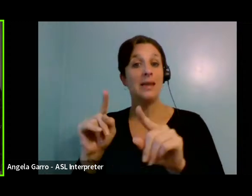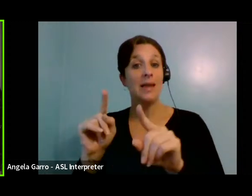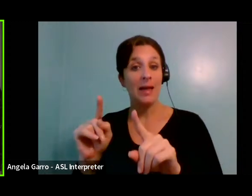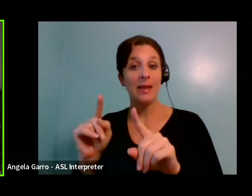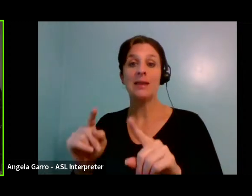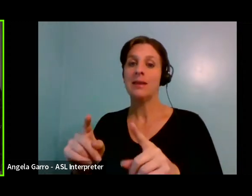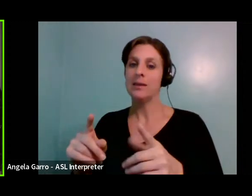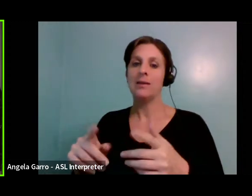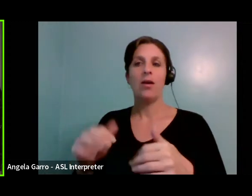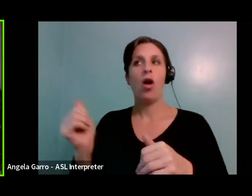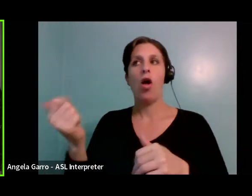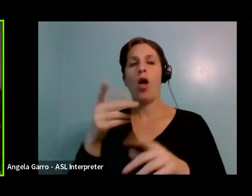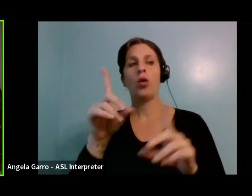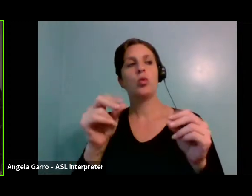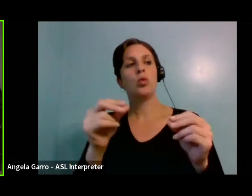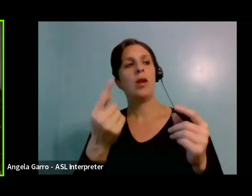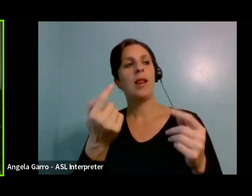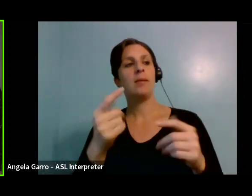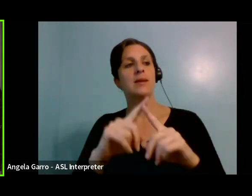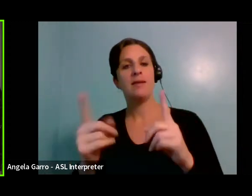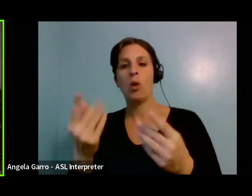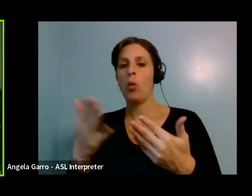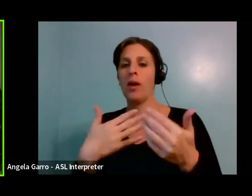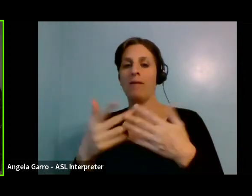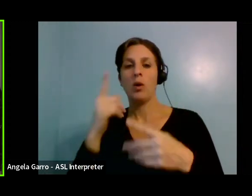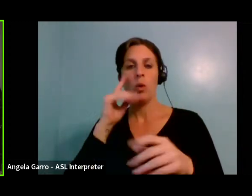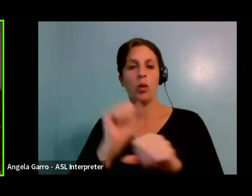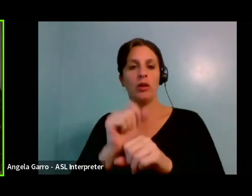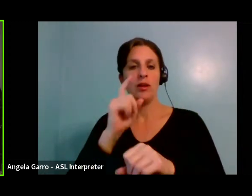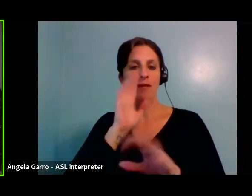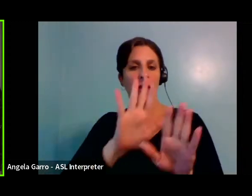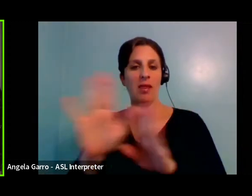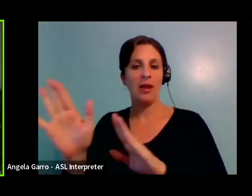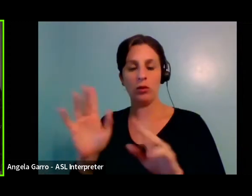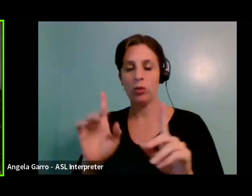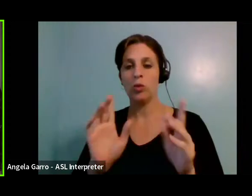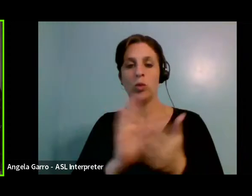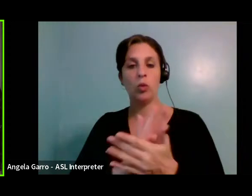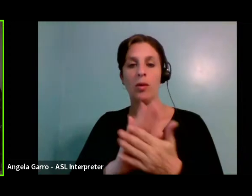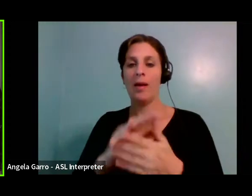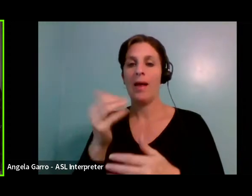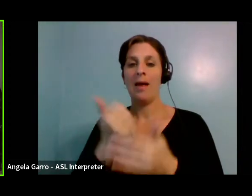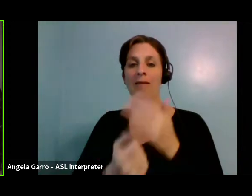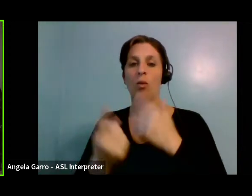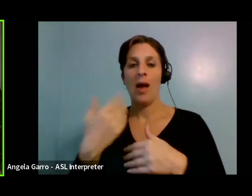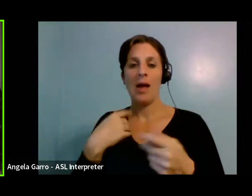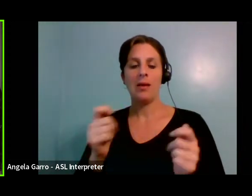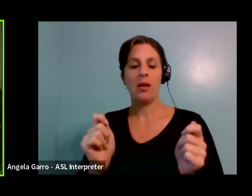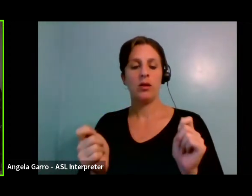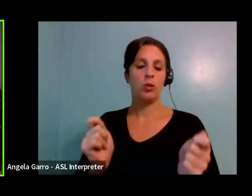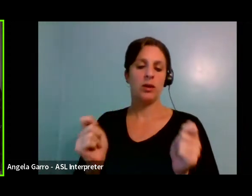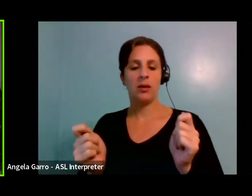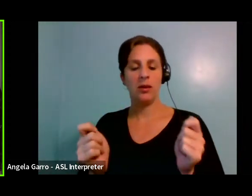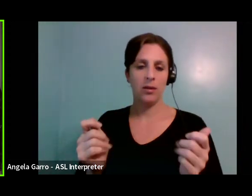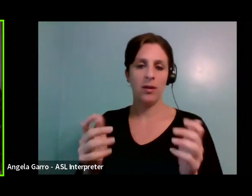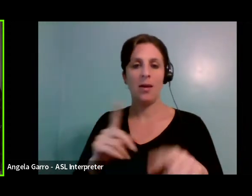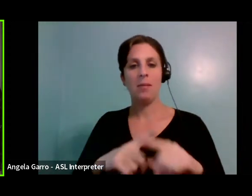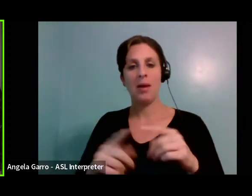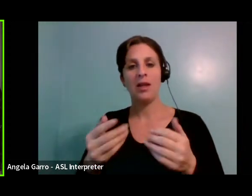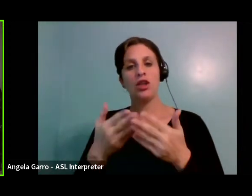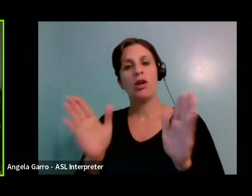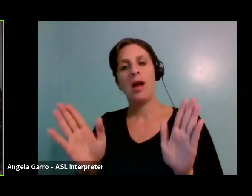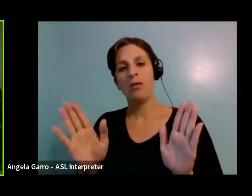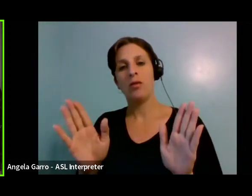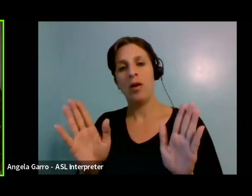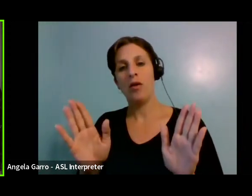something a little different, what works for their school. And everybody has a little tweak here and there, but I think generally it's